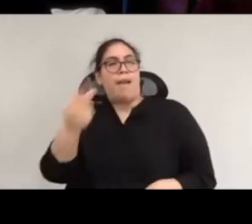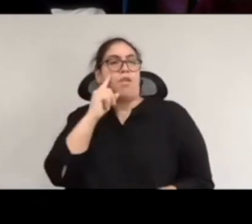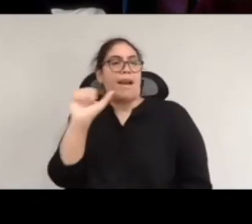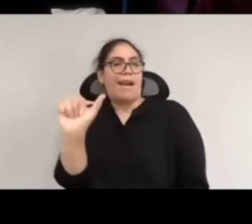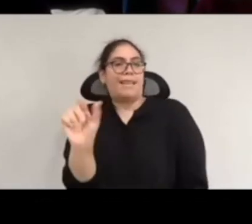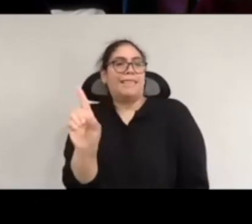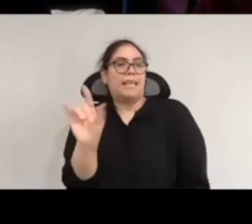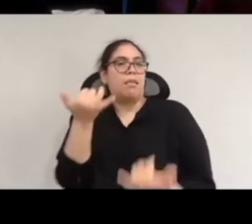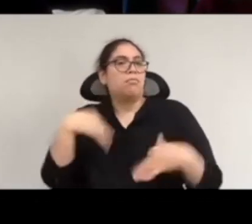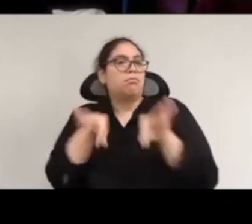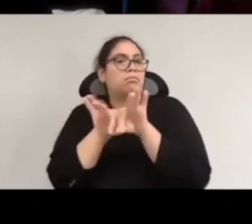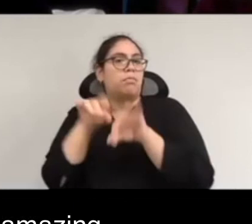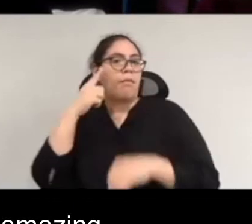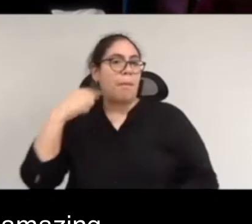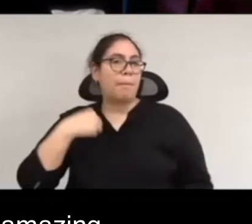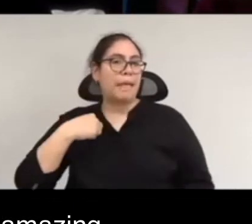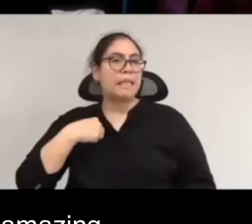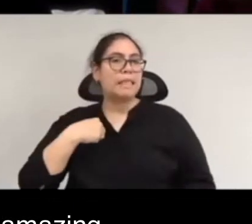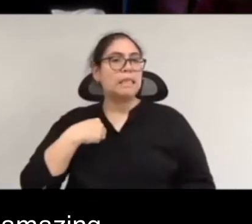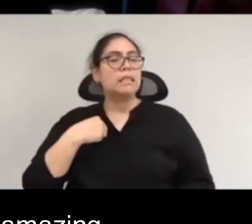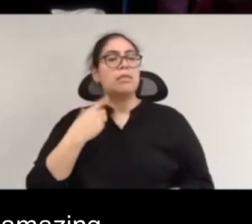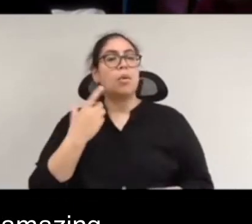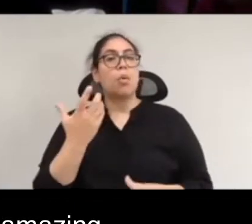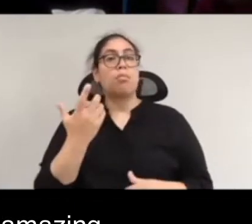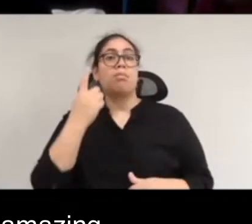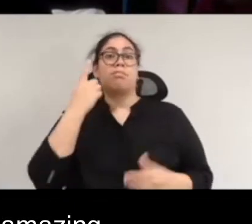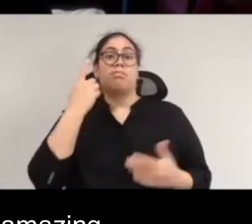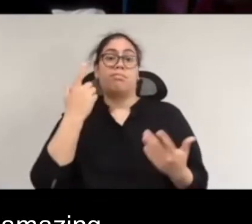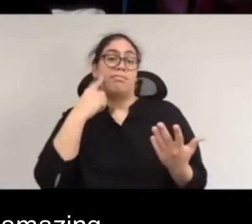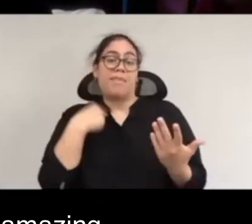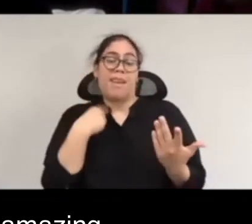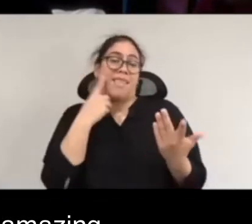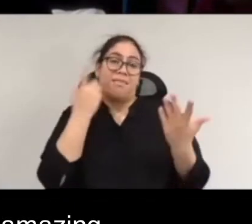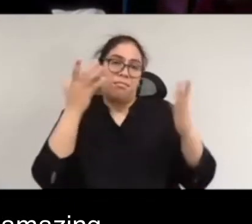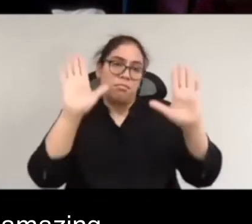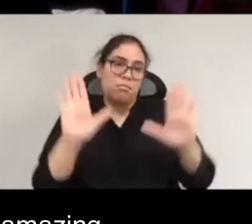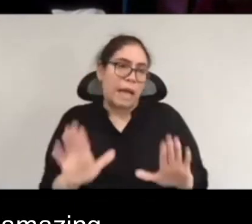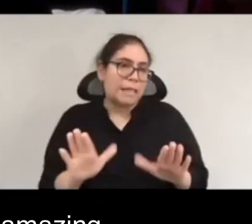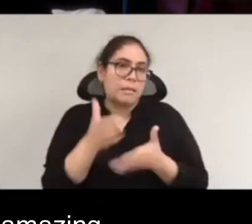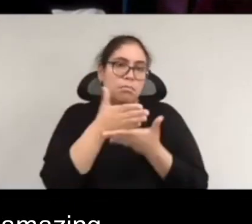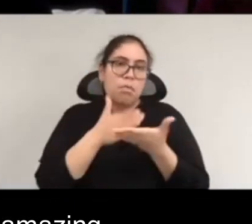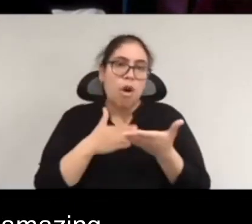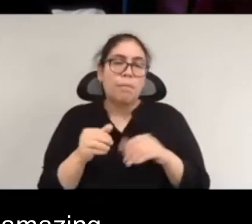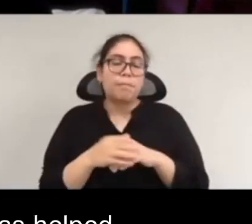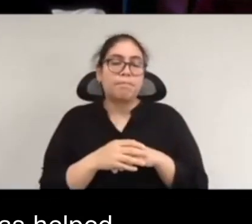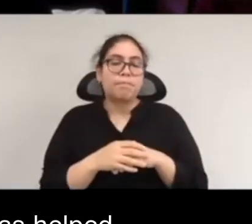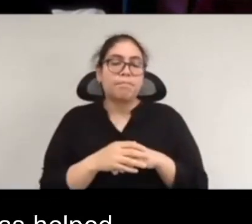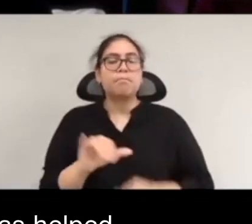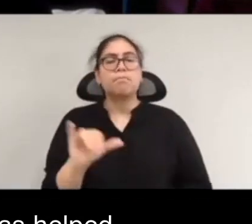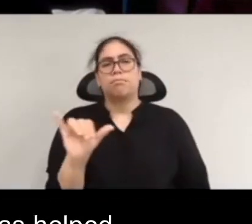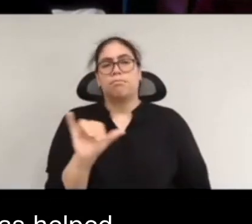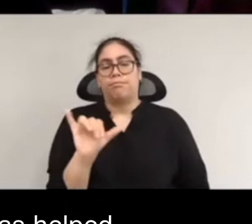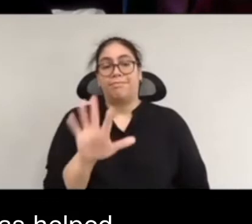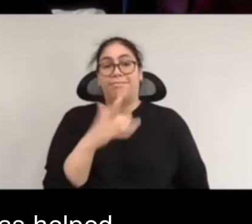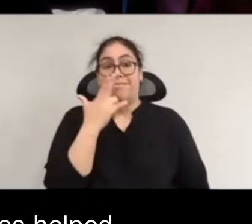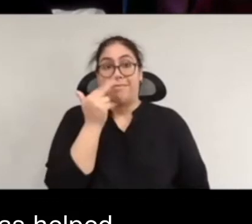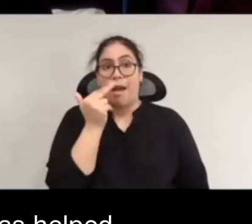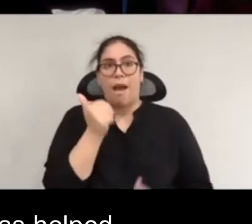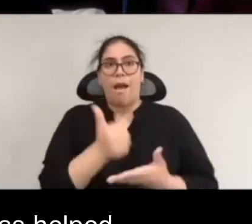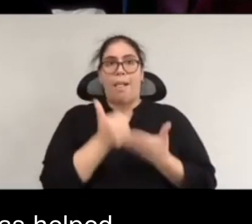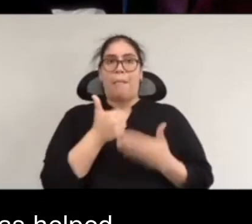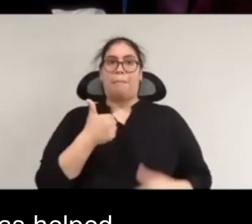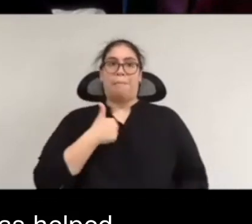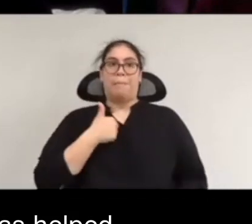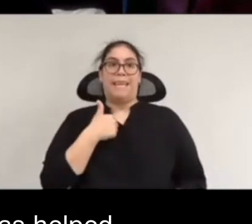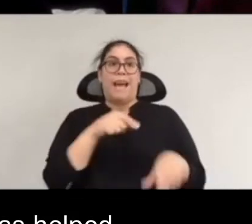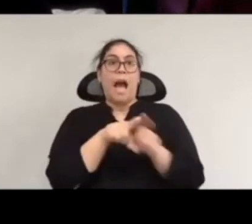that I definitely just think is an amazing element. And it also, funny enough, has helped me as